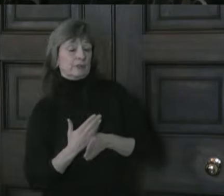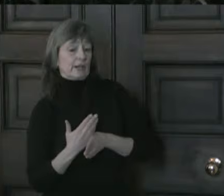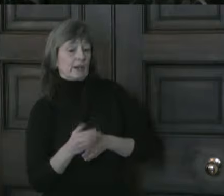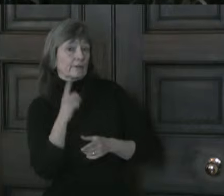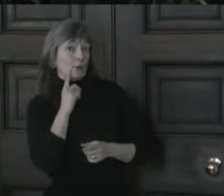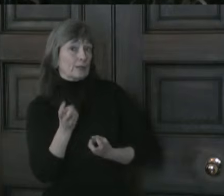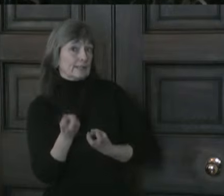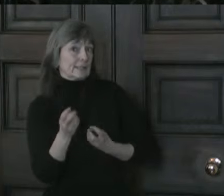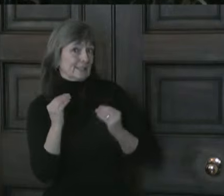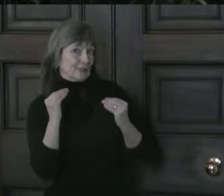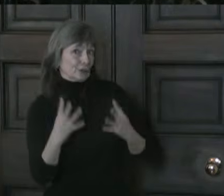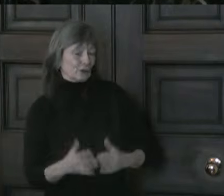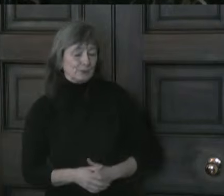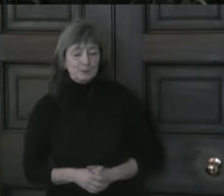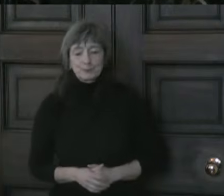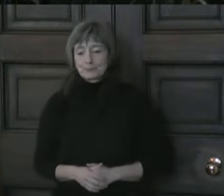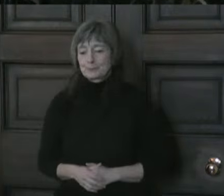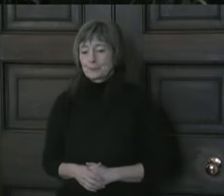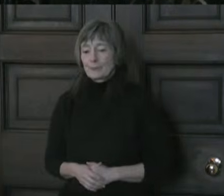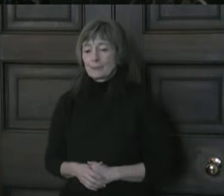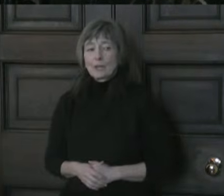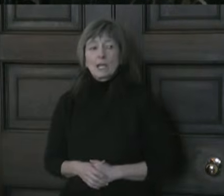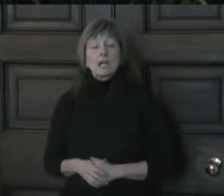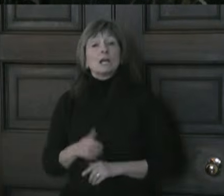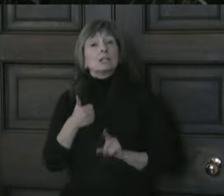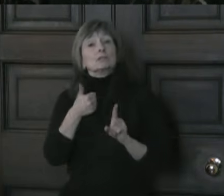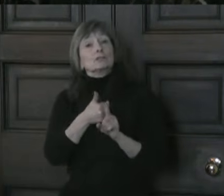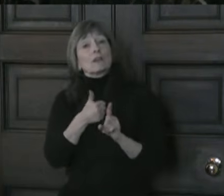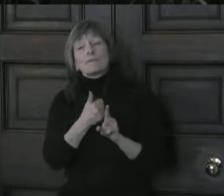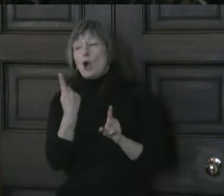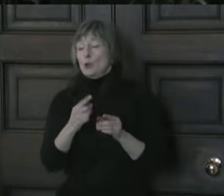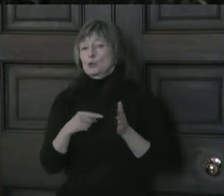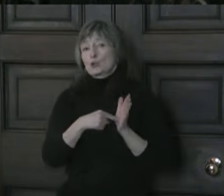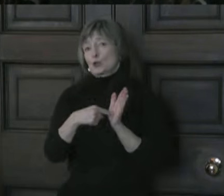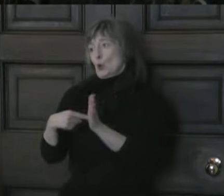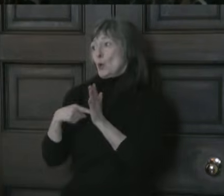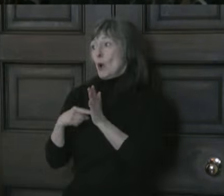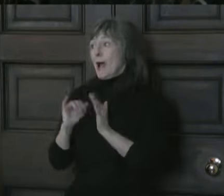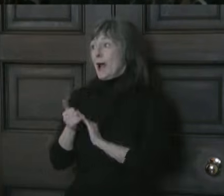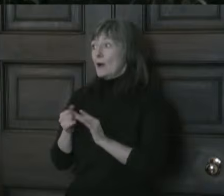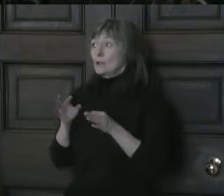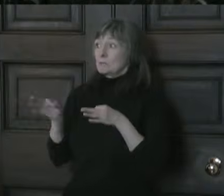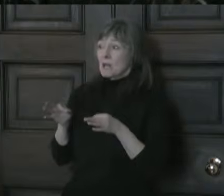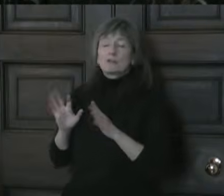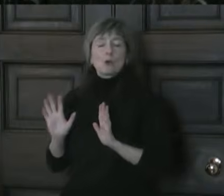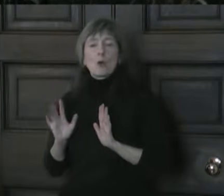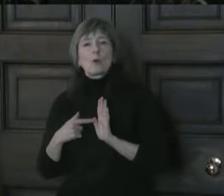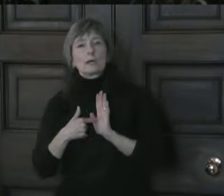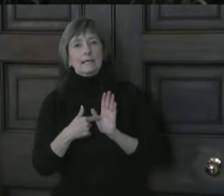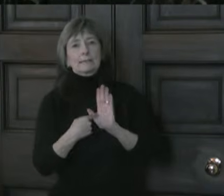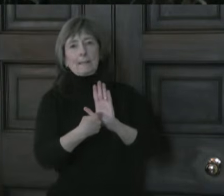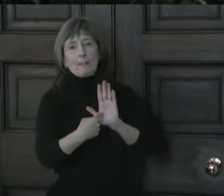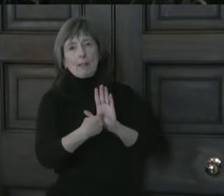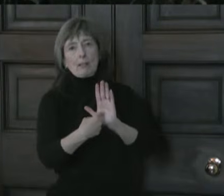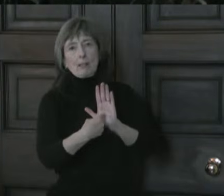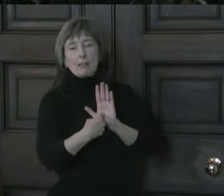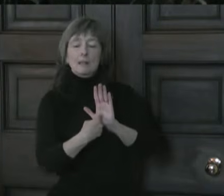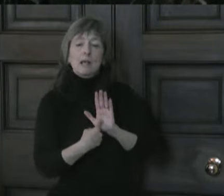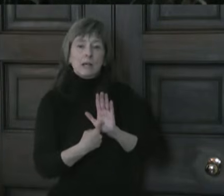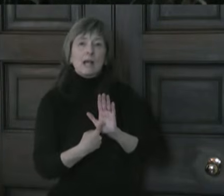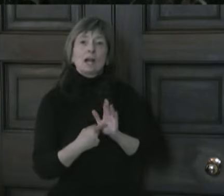a ski instructor. Ms. Hugster leads by example and is highly respected for her reliability